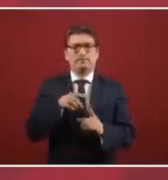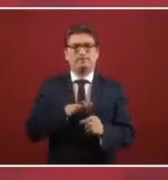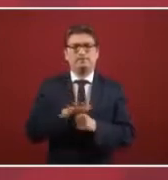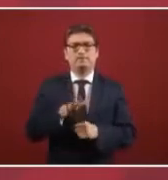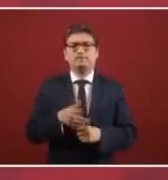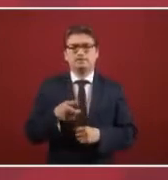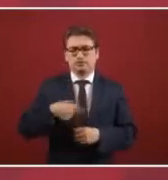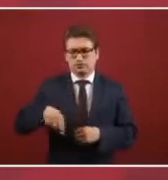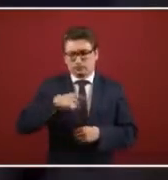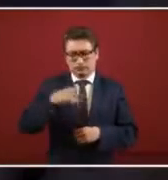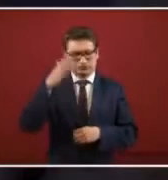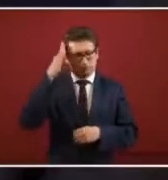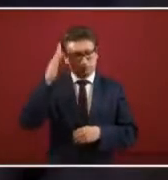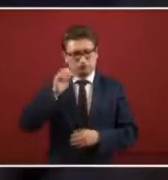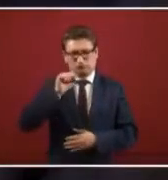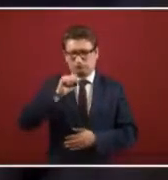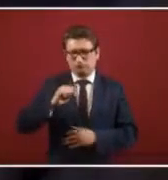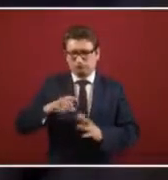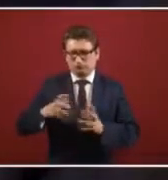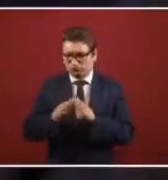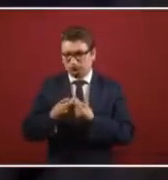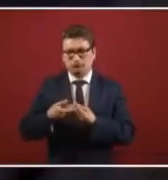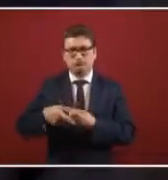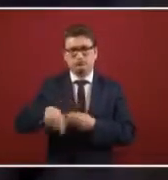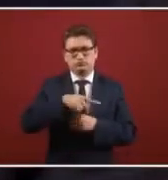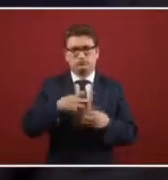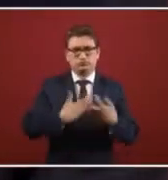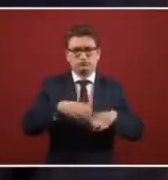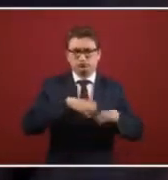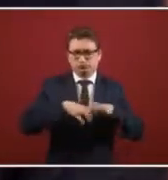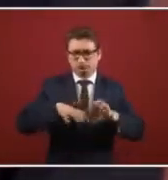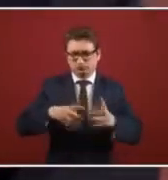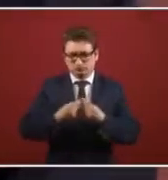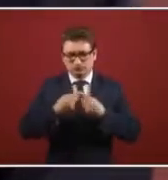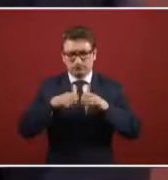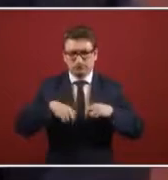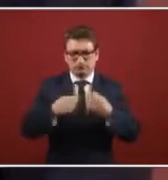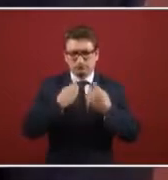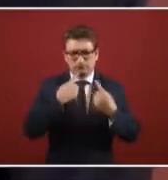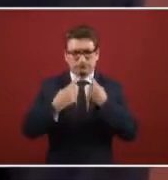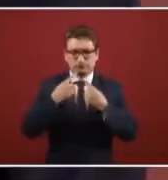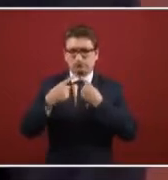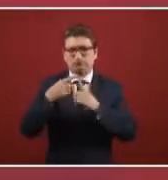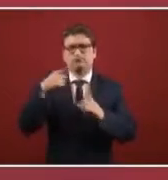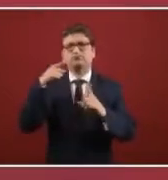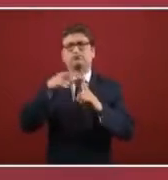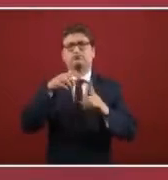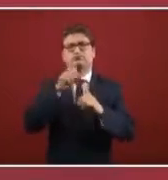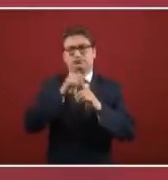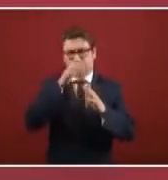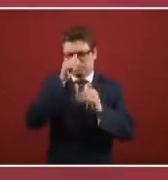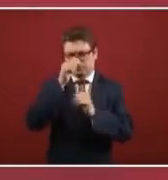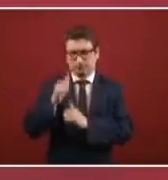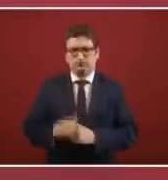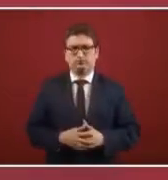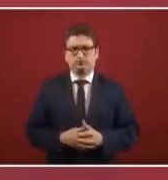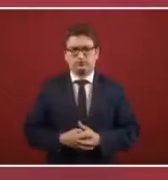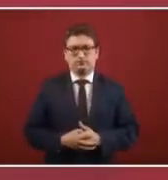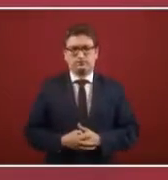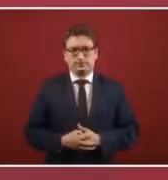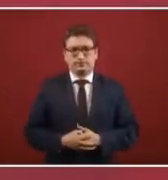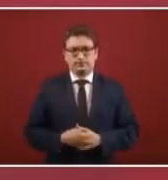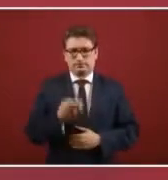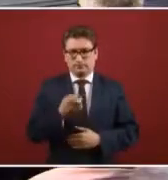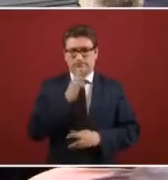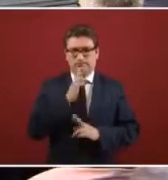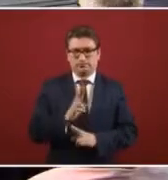los dirigentes with the sindicales directors of the los unions empresarios and the se businesses, busquen acuerdos. that we come to Esa es la agreements.